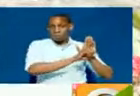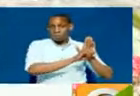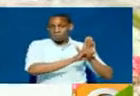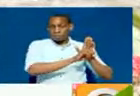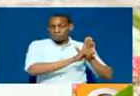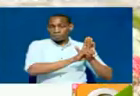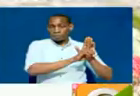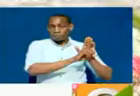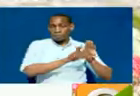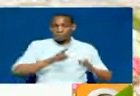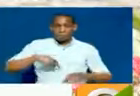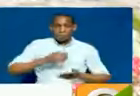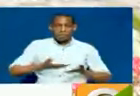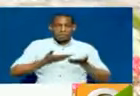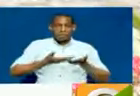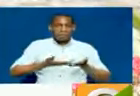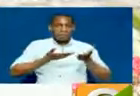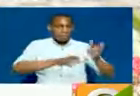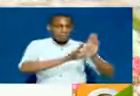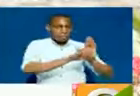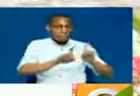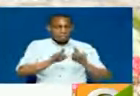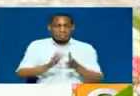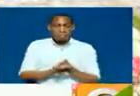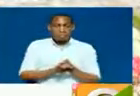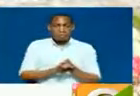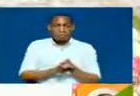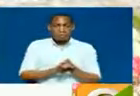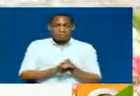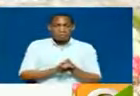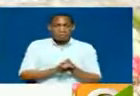we will administer the law, and we will deal with that effectively.